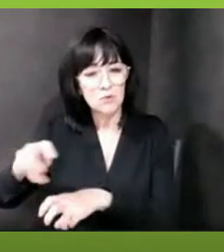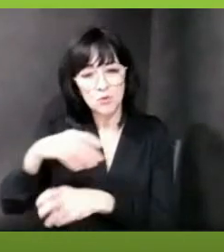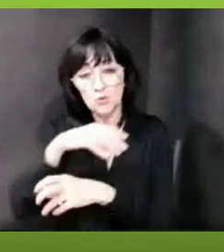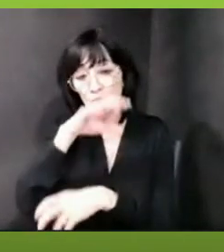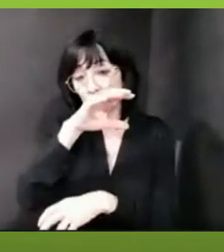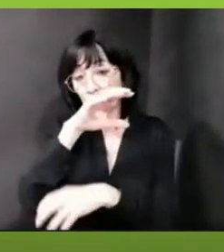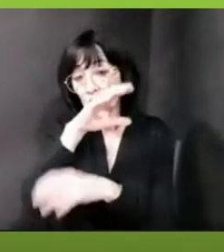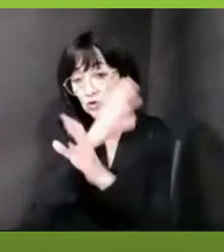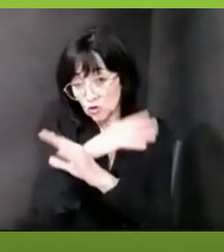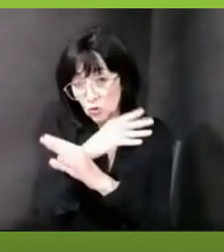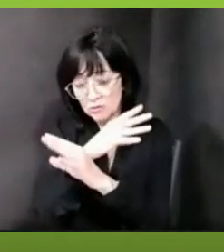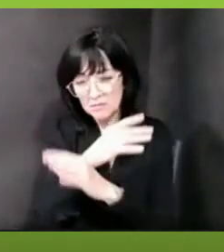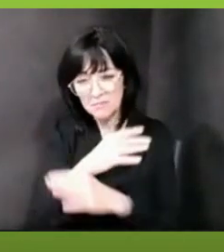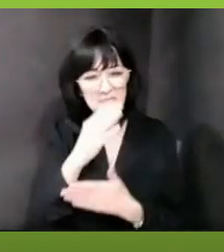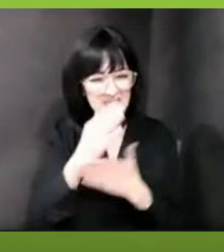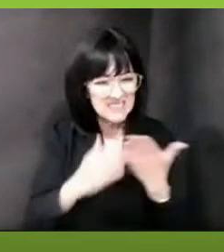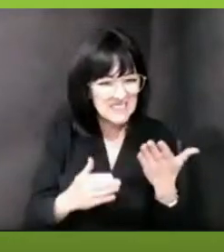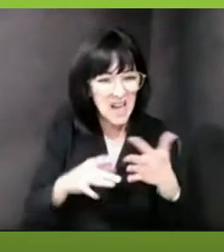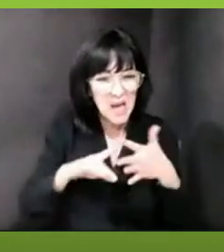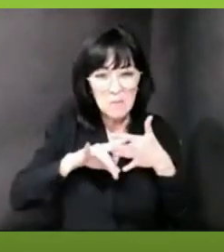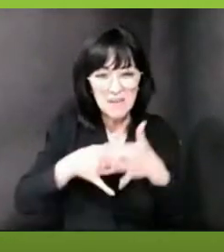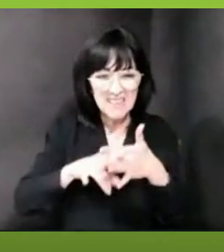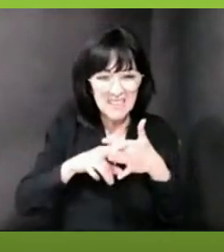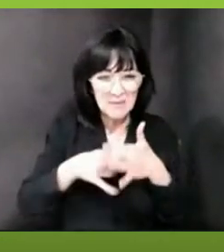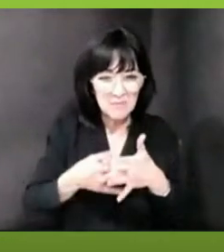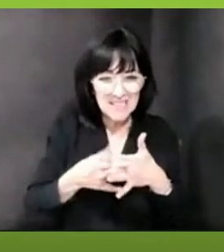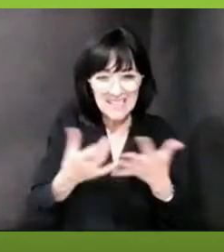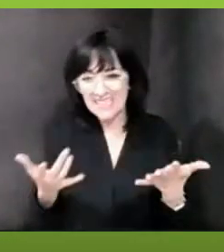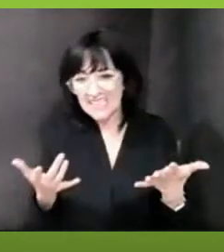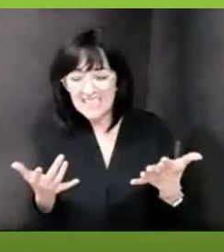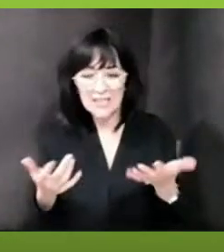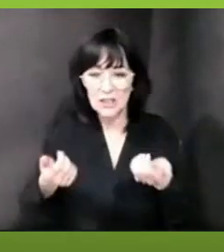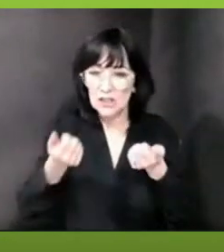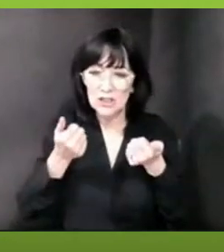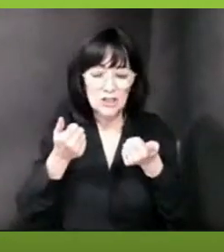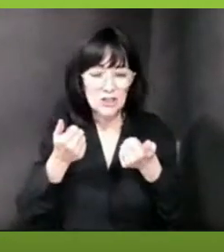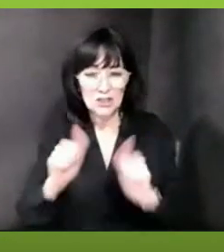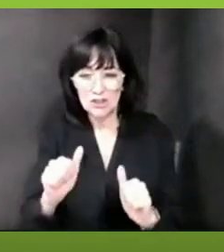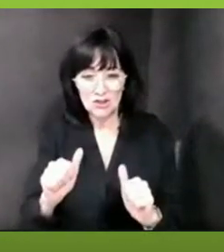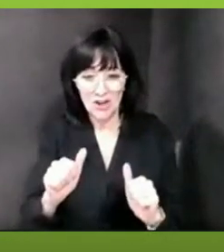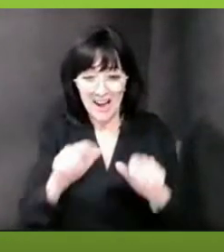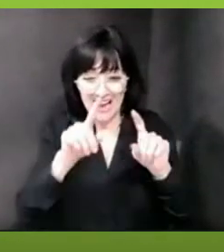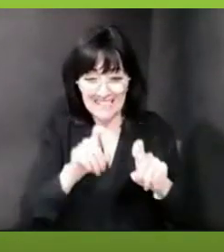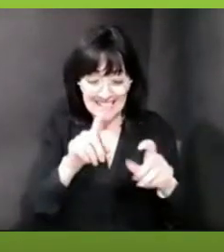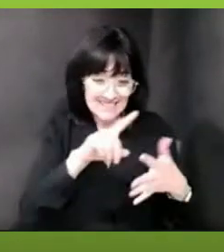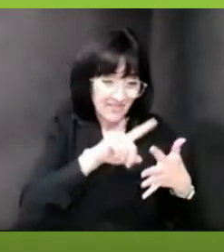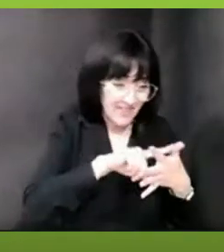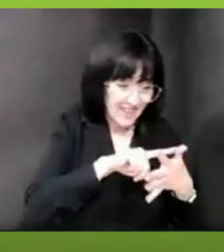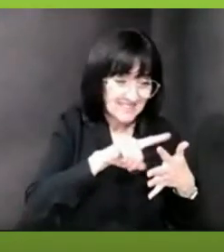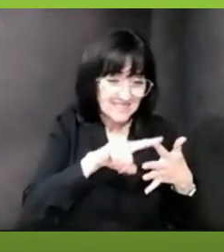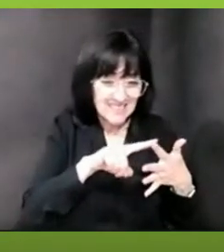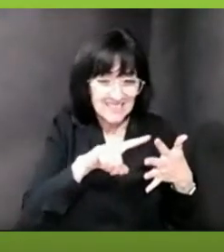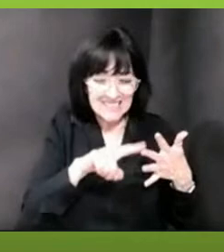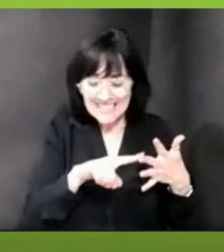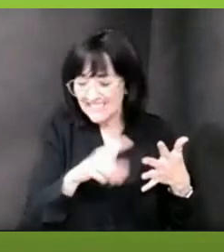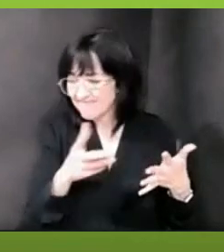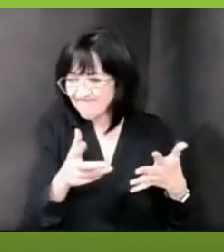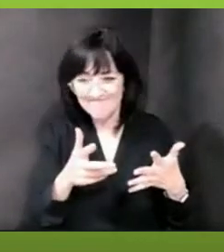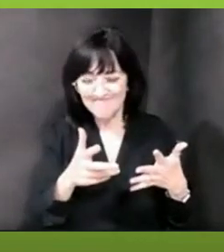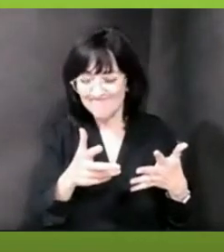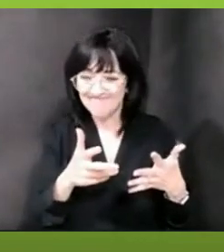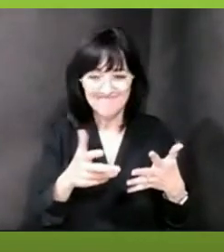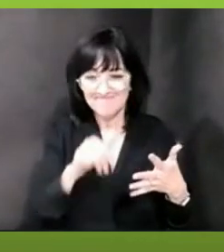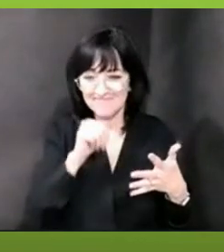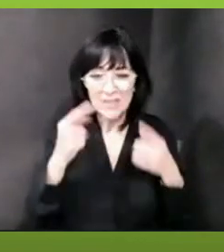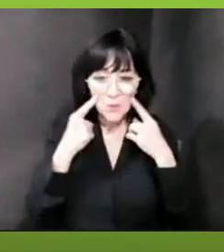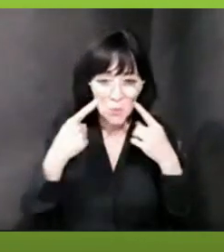Couple shaky moments up in the beginning. We tried a few pre-recorded things, but we decided as a group that we wanted something a little bit more authentic,